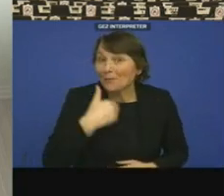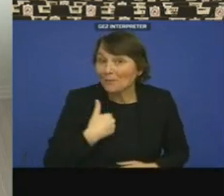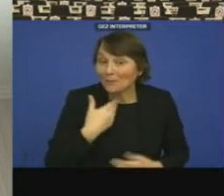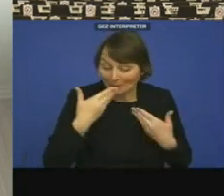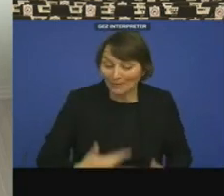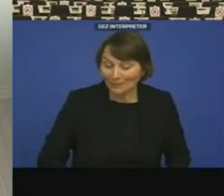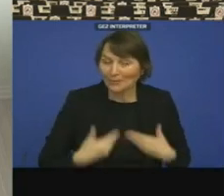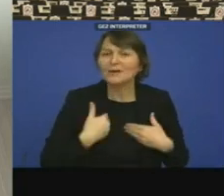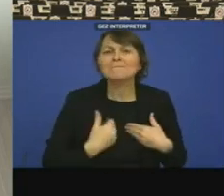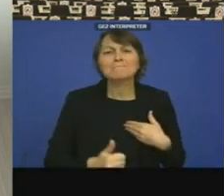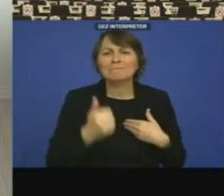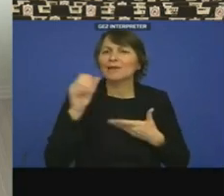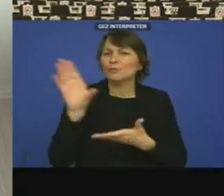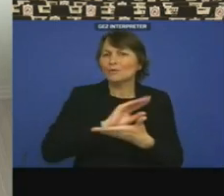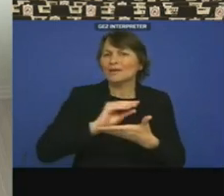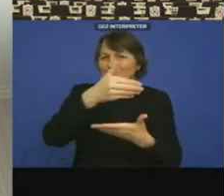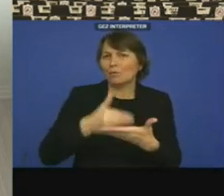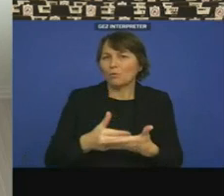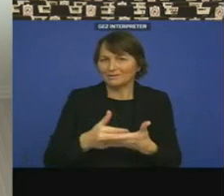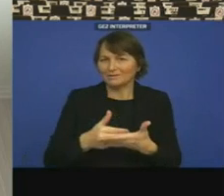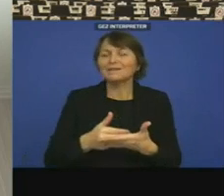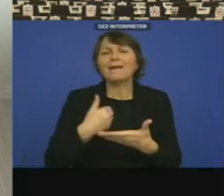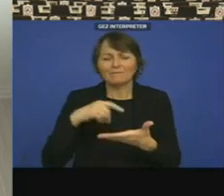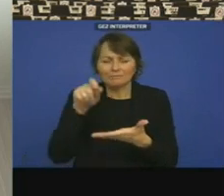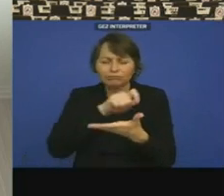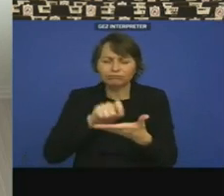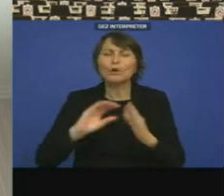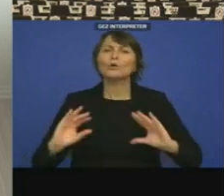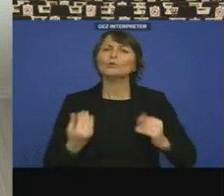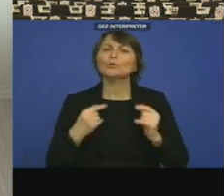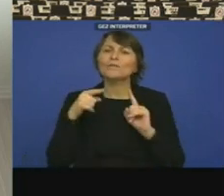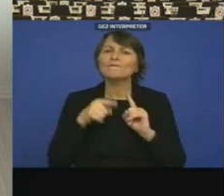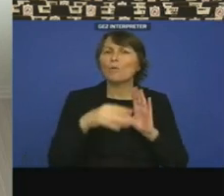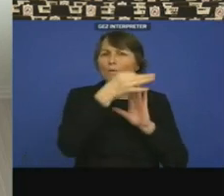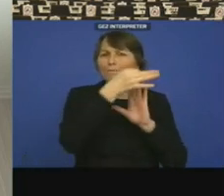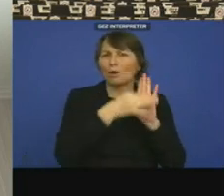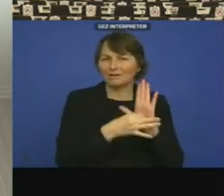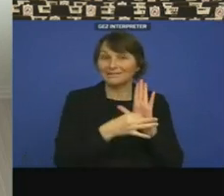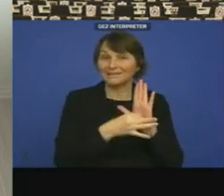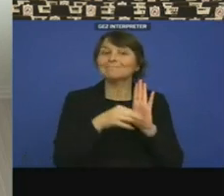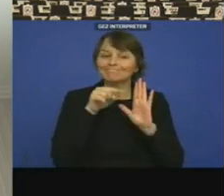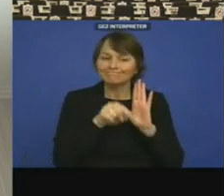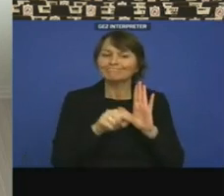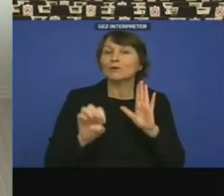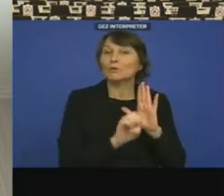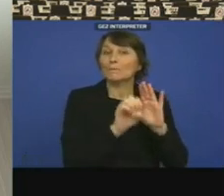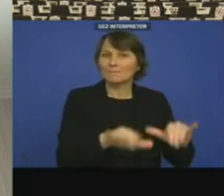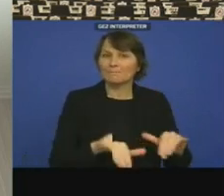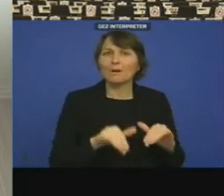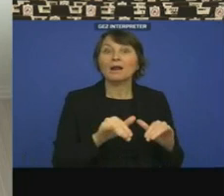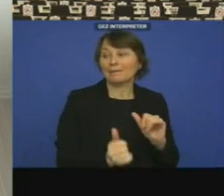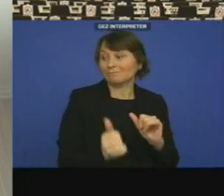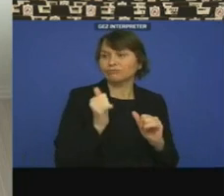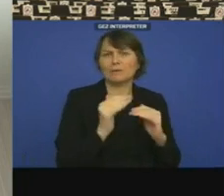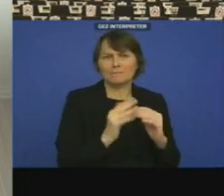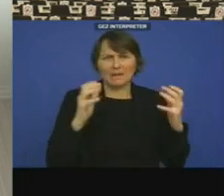report of the EU sport policy, which was adopted by a large majority in the European Parliament last year. This